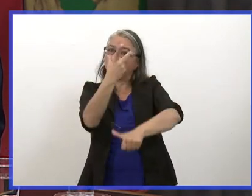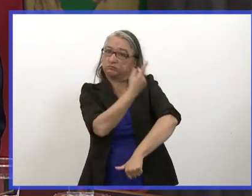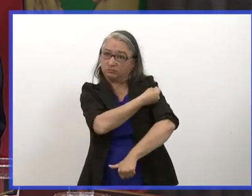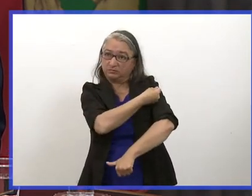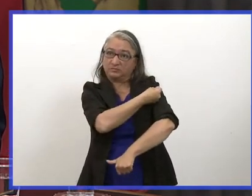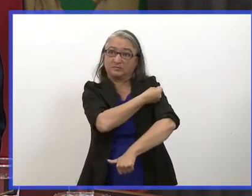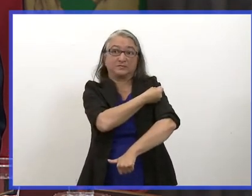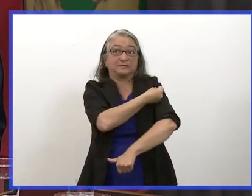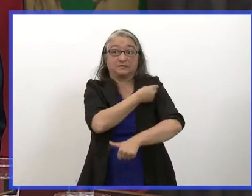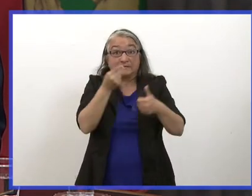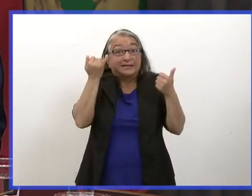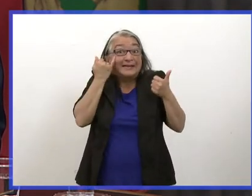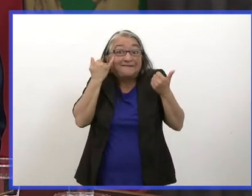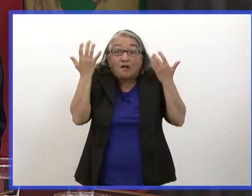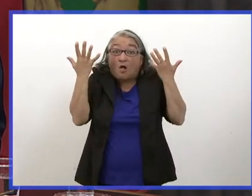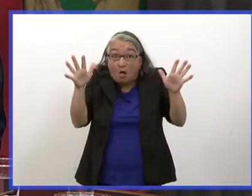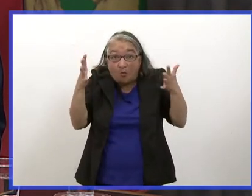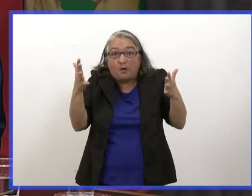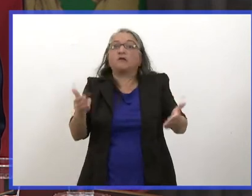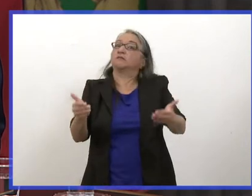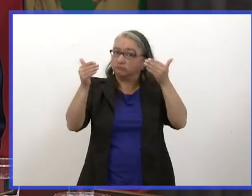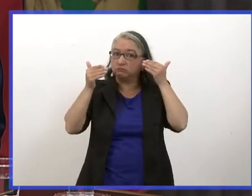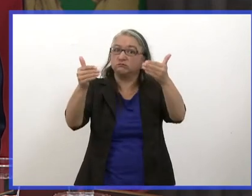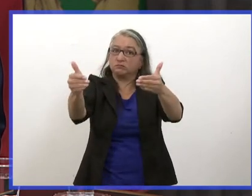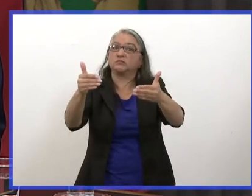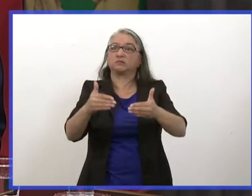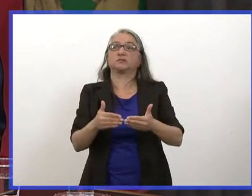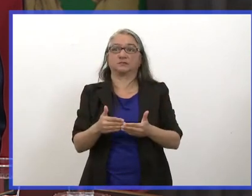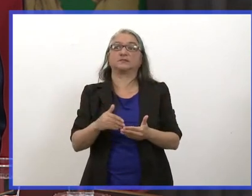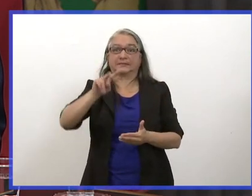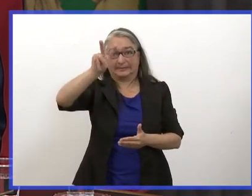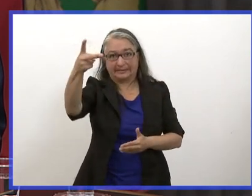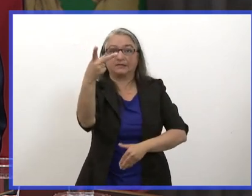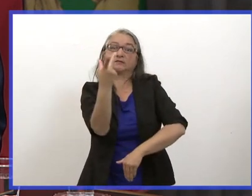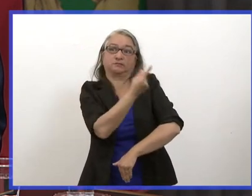possible. Best vaccine's the first one you can get.